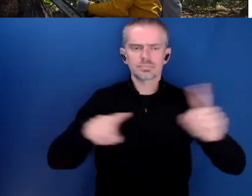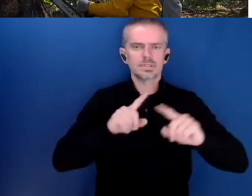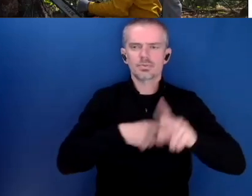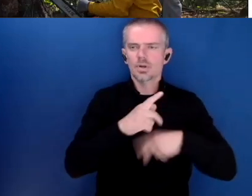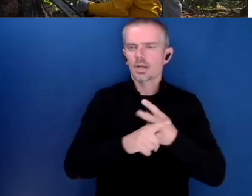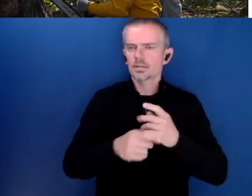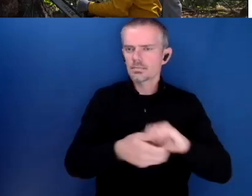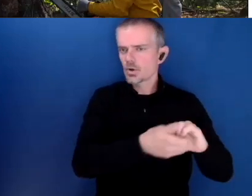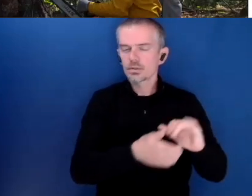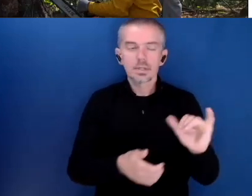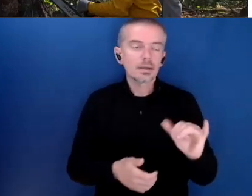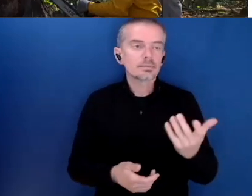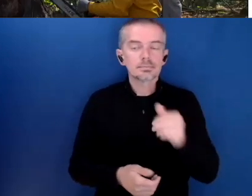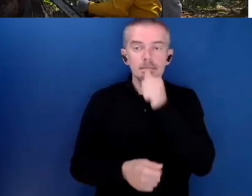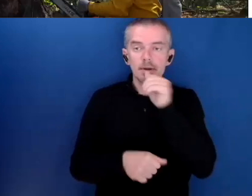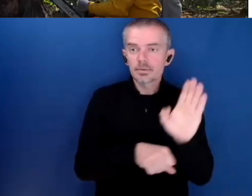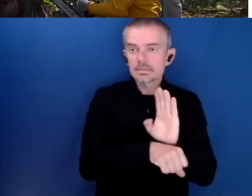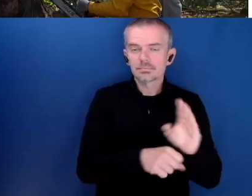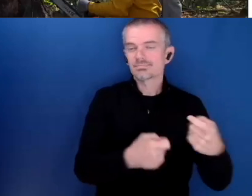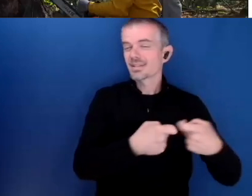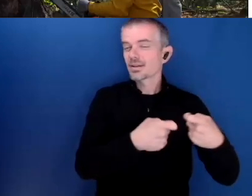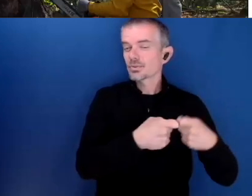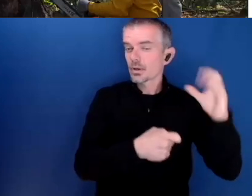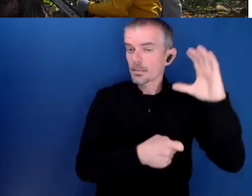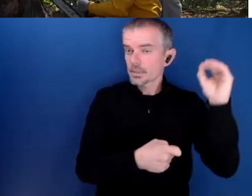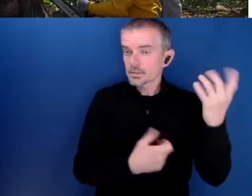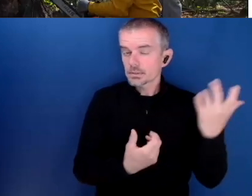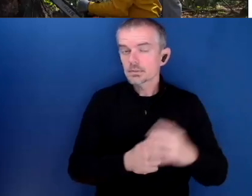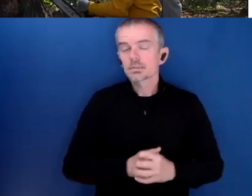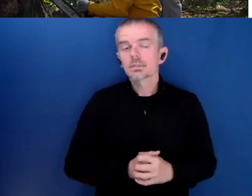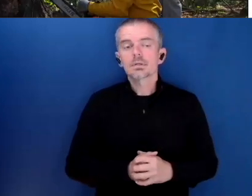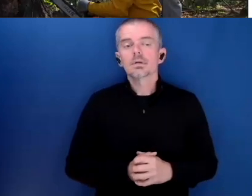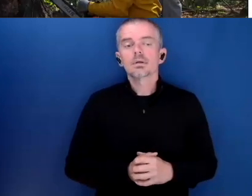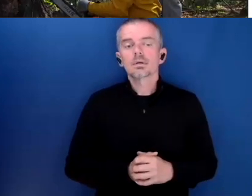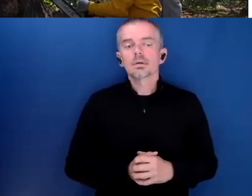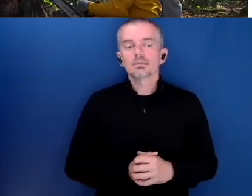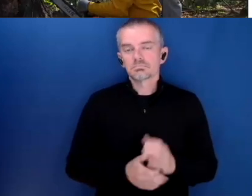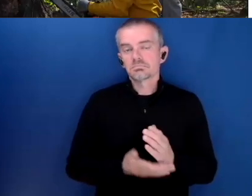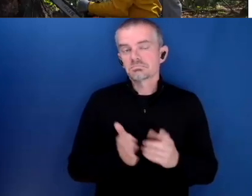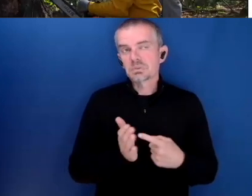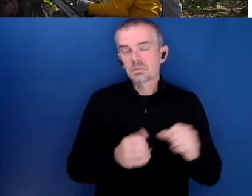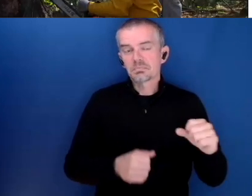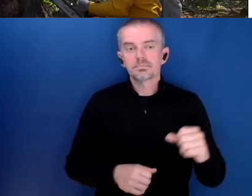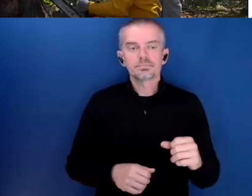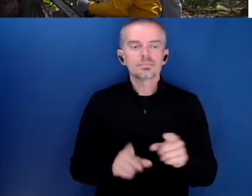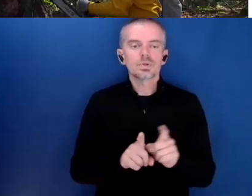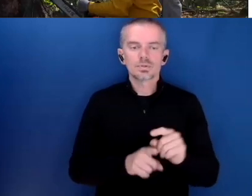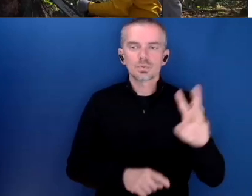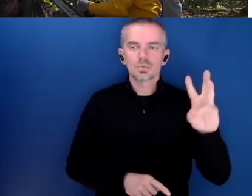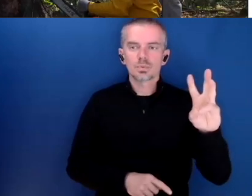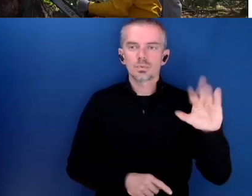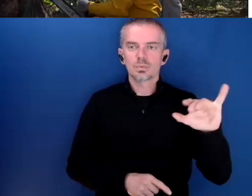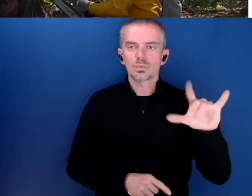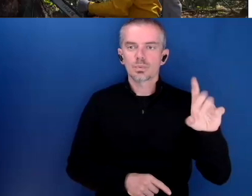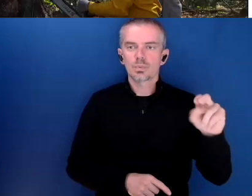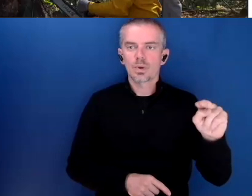private businesses, such as utilities in certain cases. And lastly, with widen authority use, we discussed